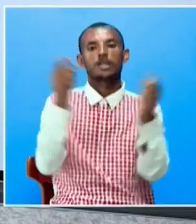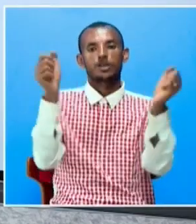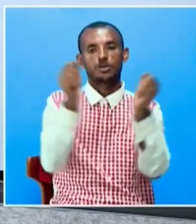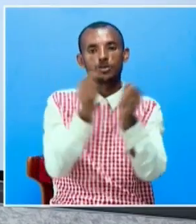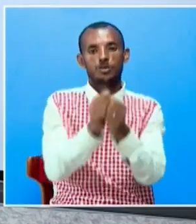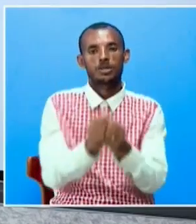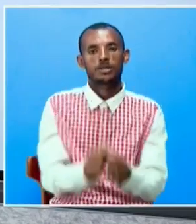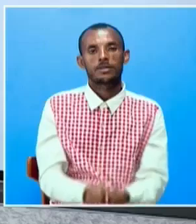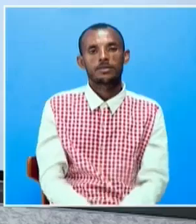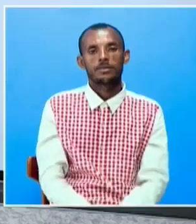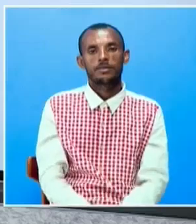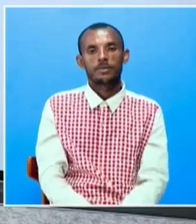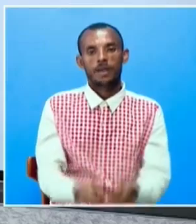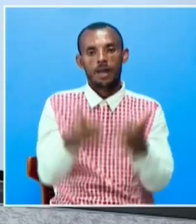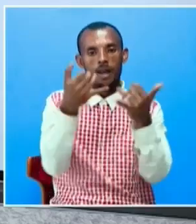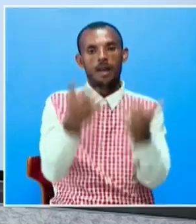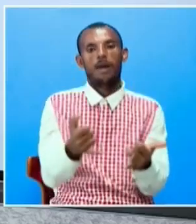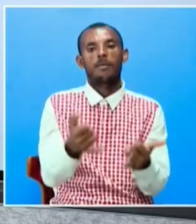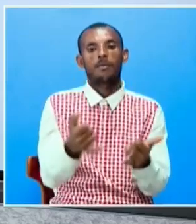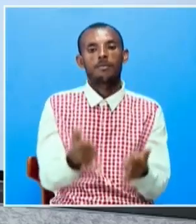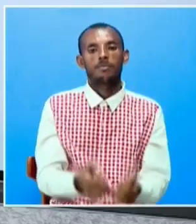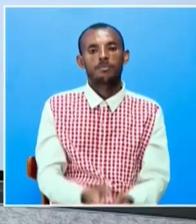together. Now,